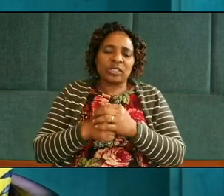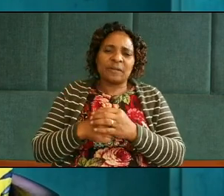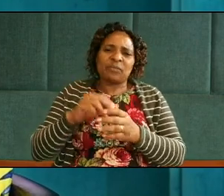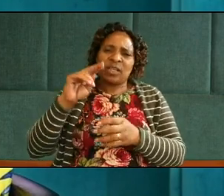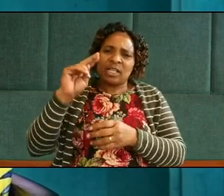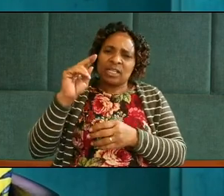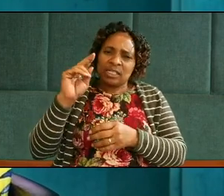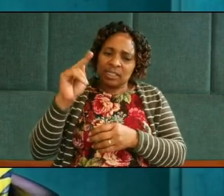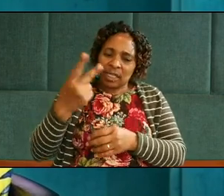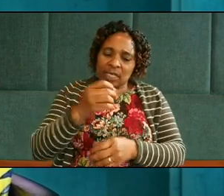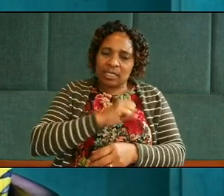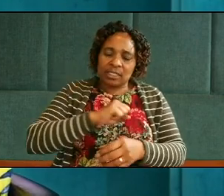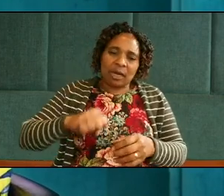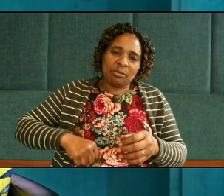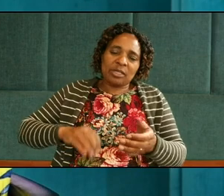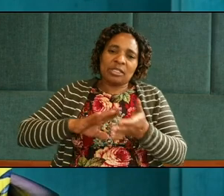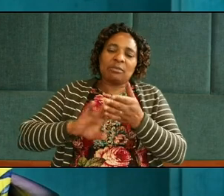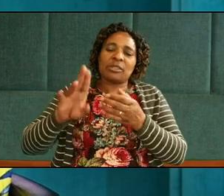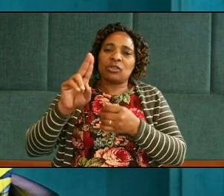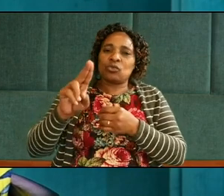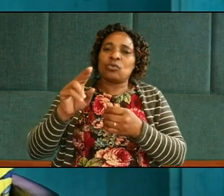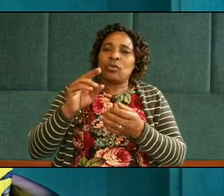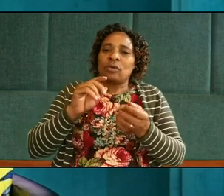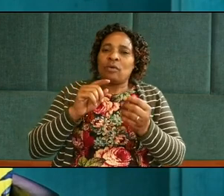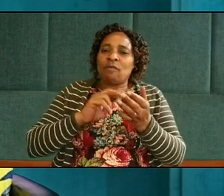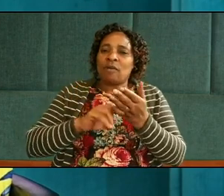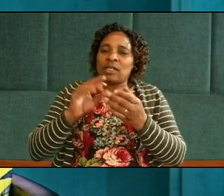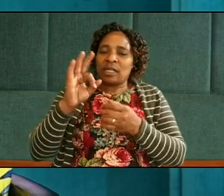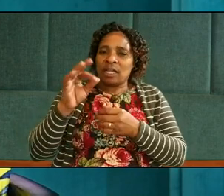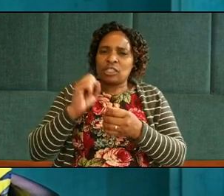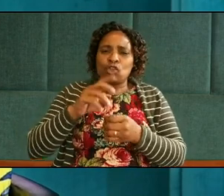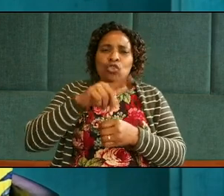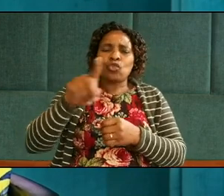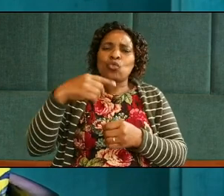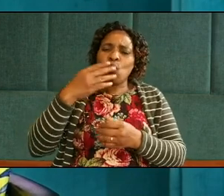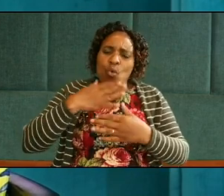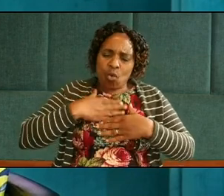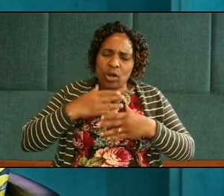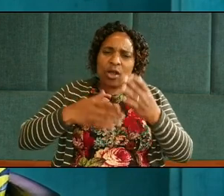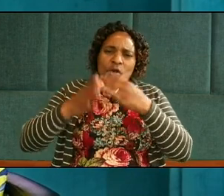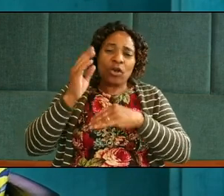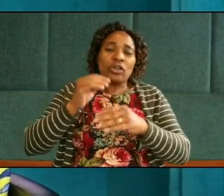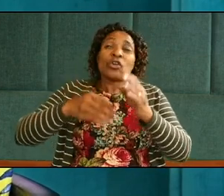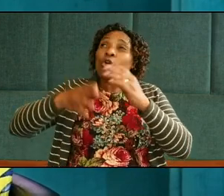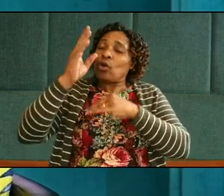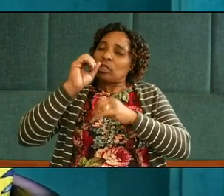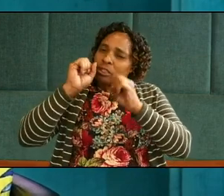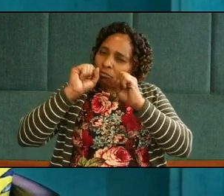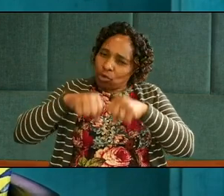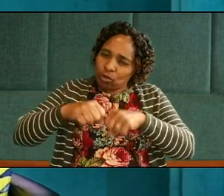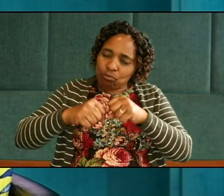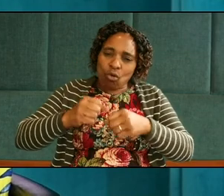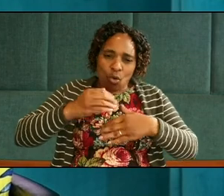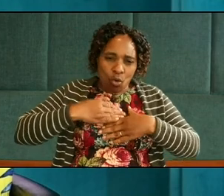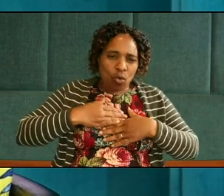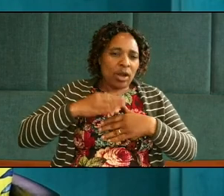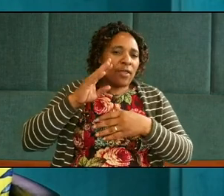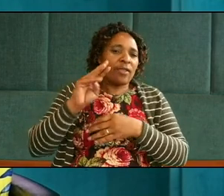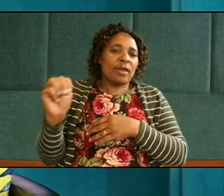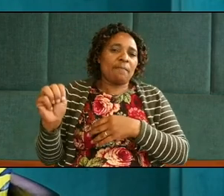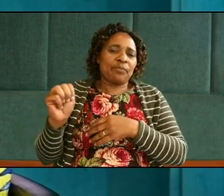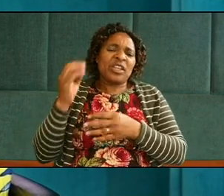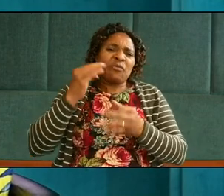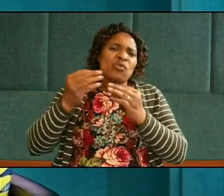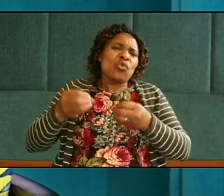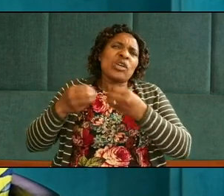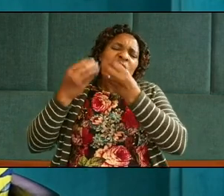Second Samuel, I think, 2:30, God, those who honor God, God will honor them. So I think if you give to him and you're